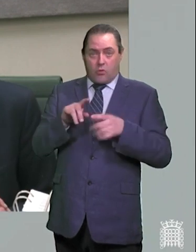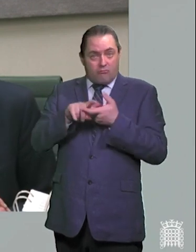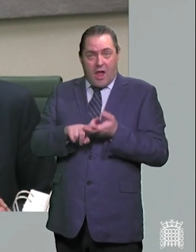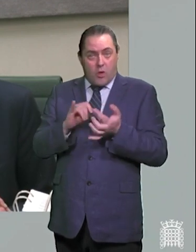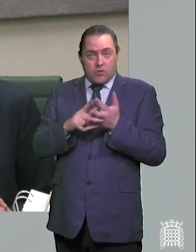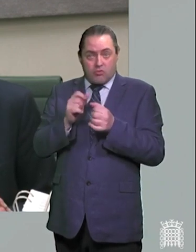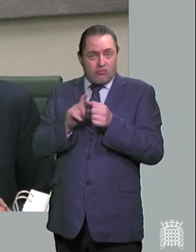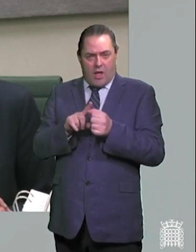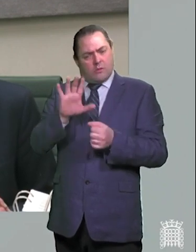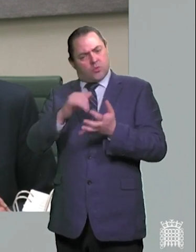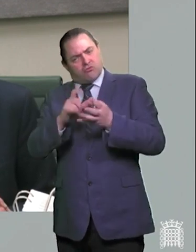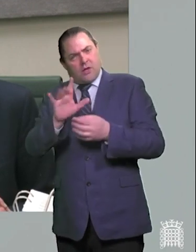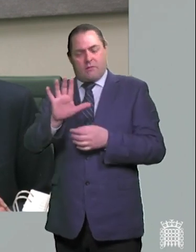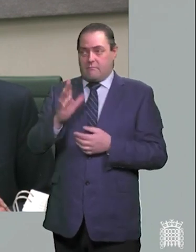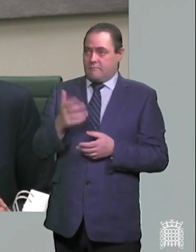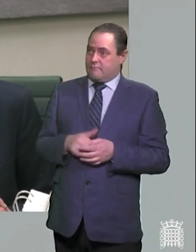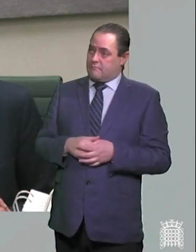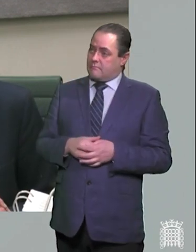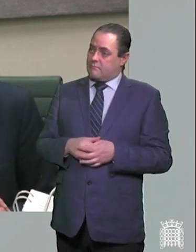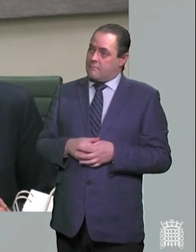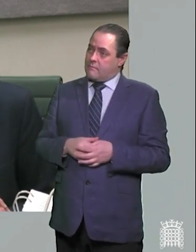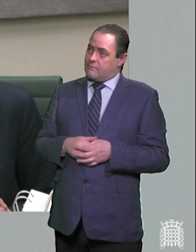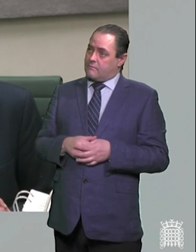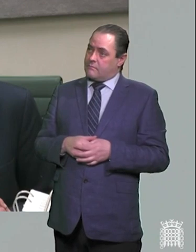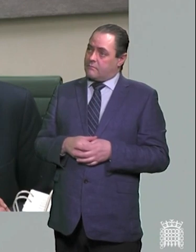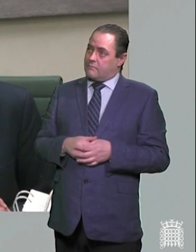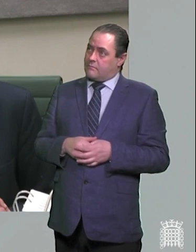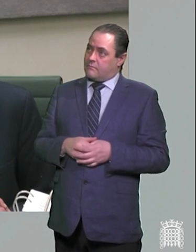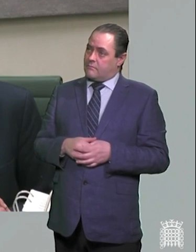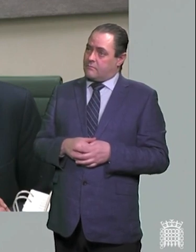Gray's evidence in this inquiry.